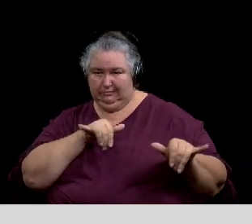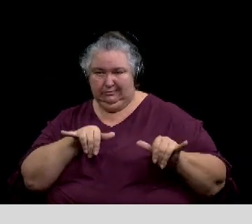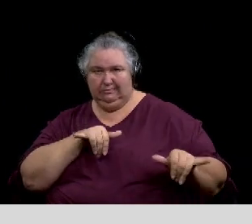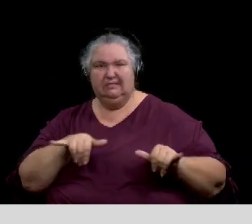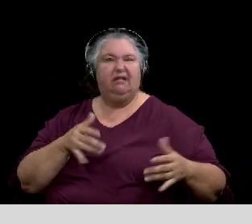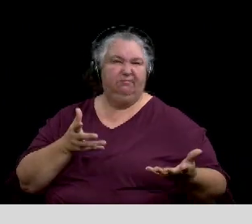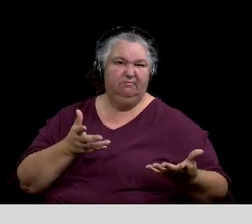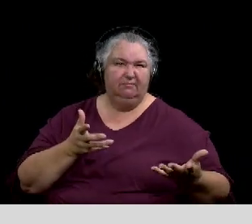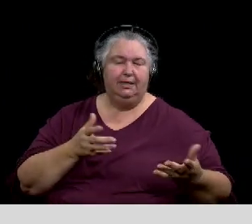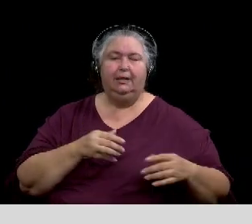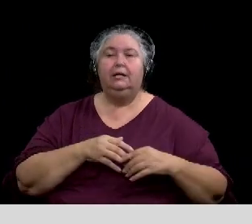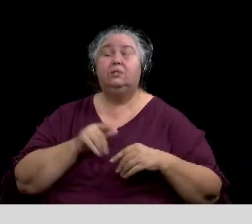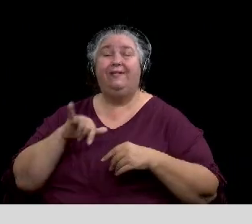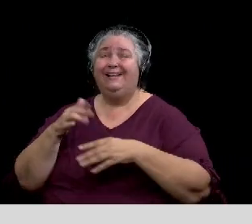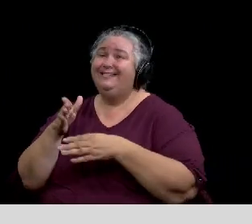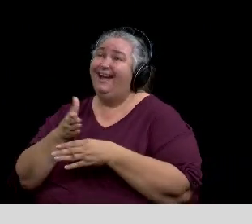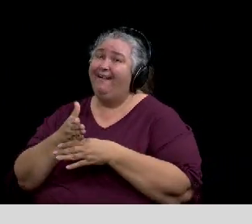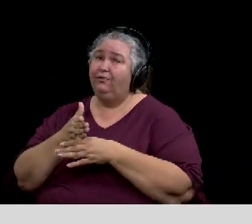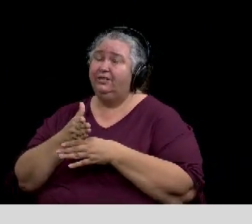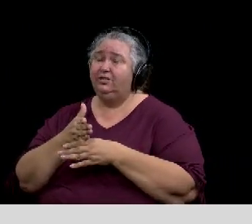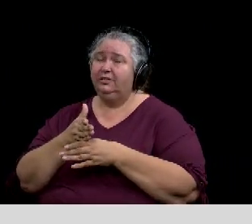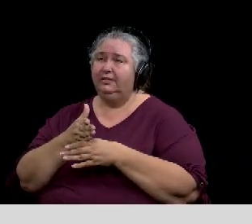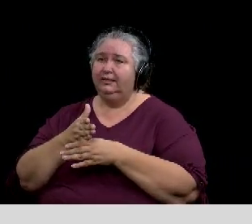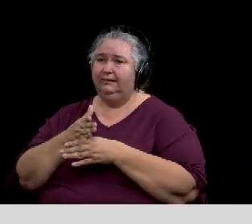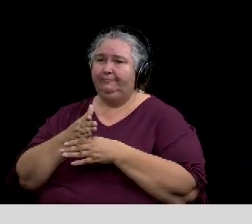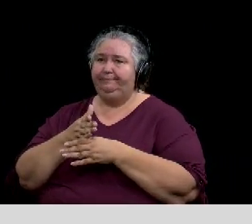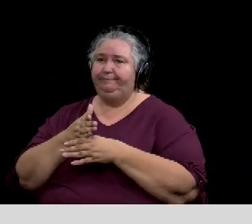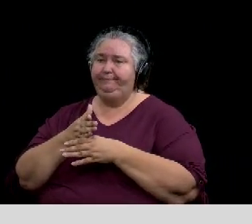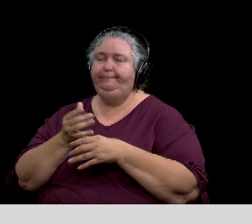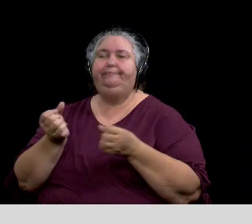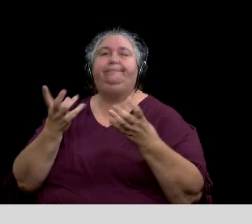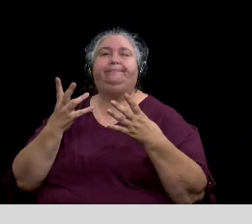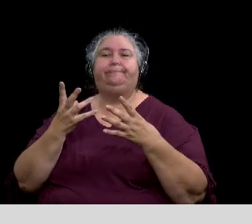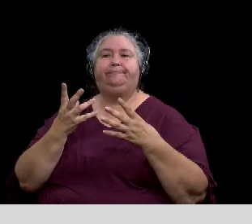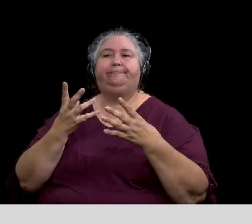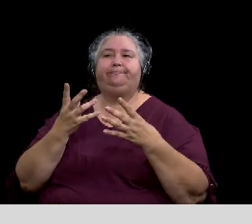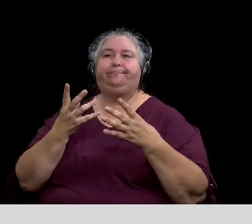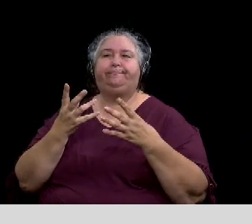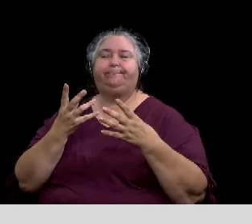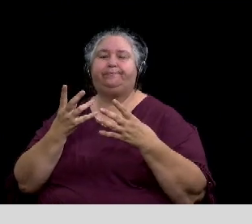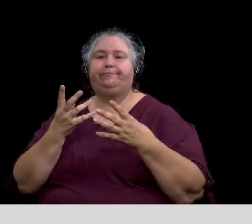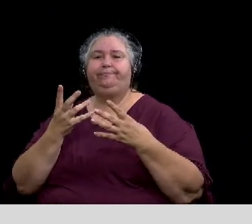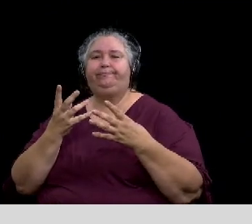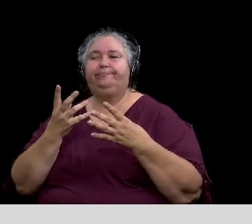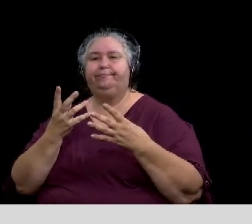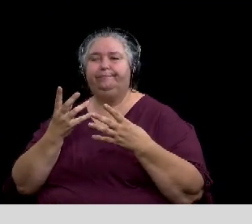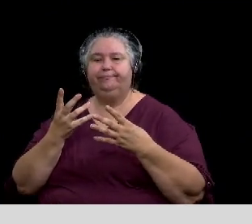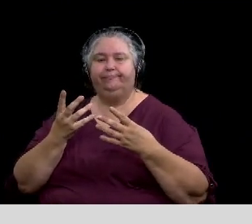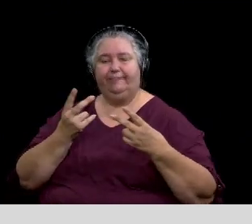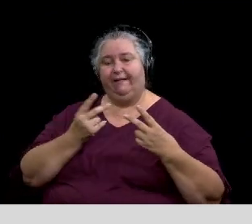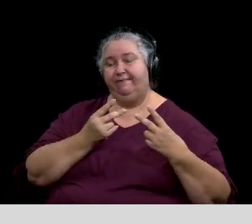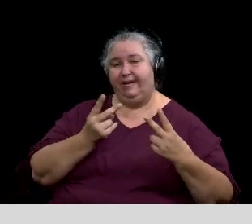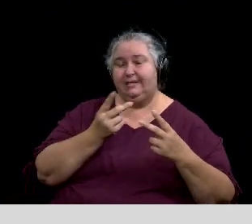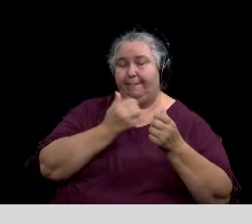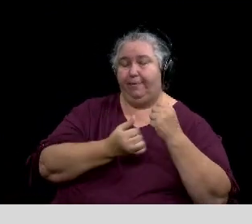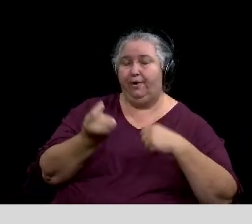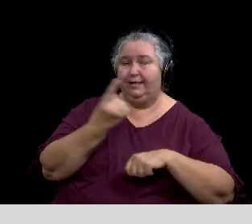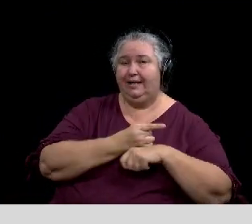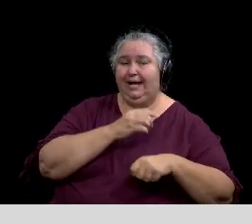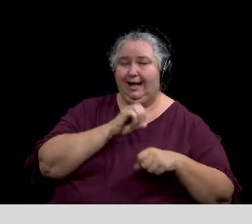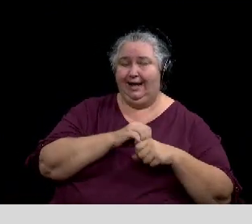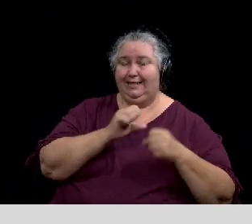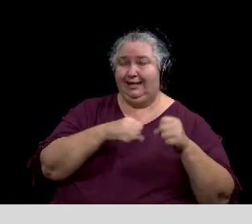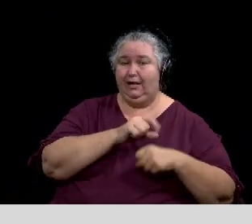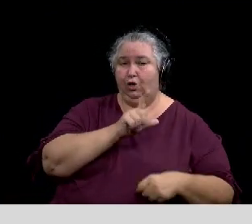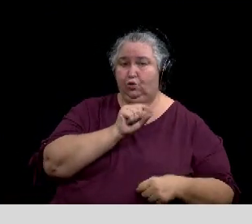is averaging our number of visits per day in the years 2017 to 2019. Now I'm going